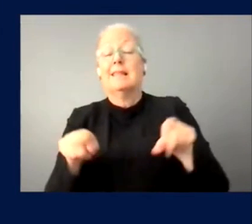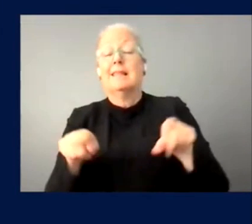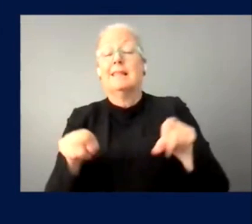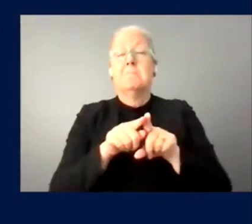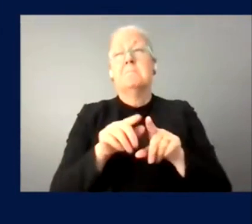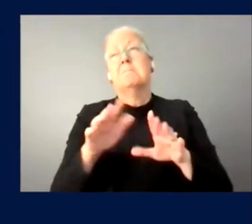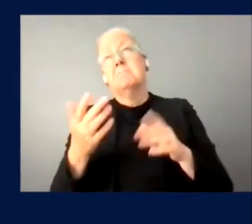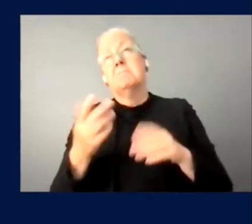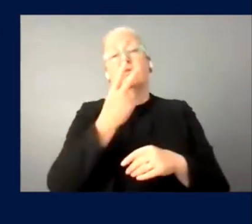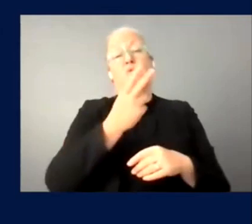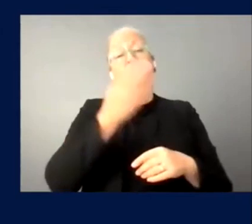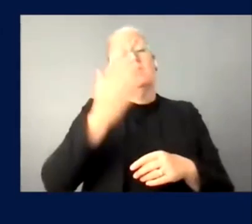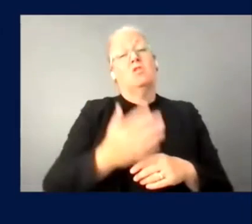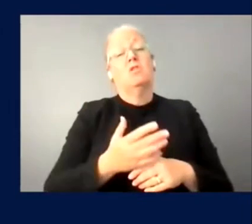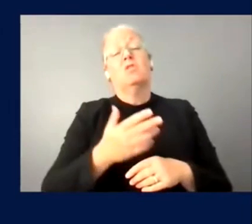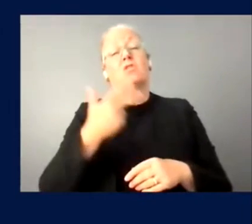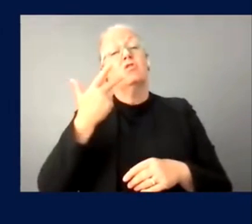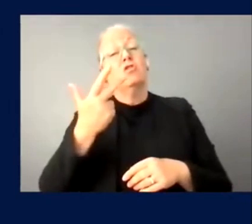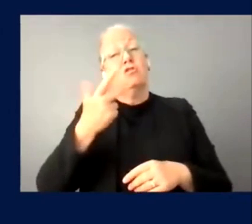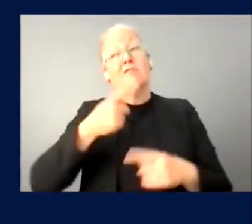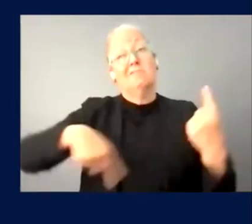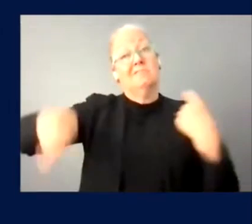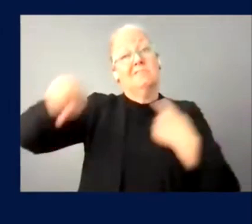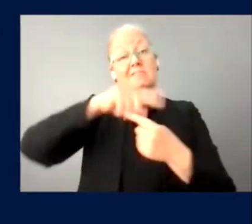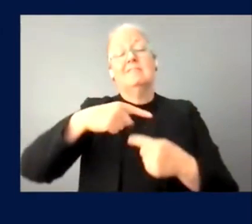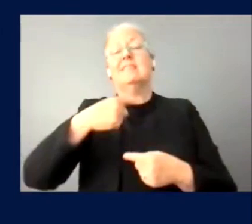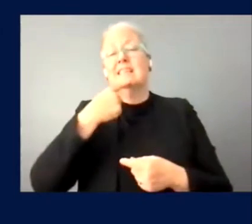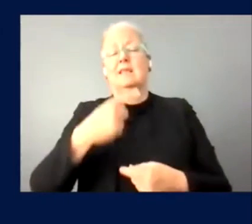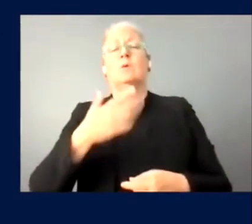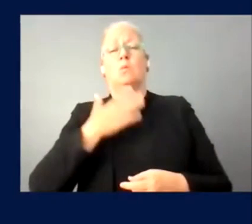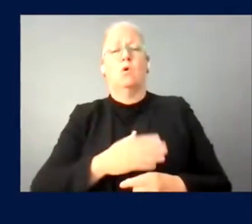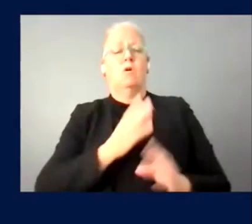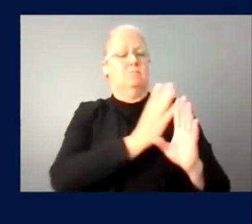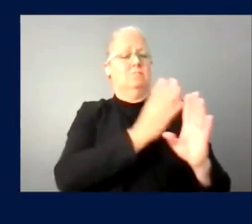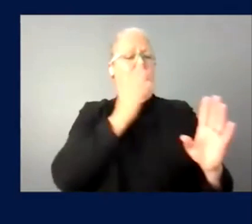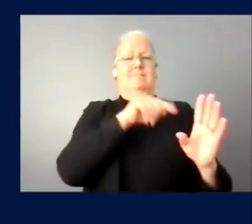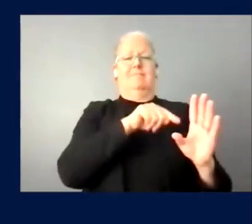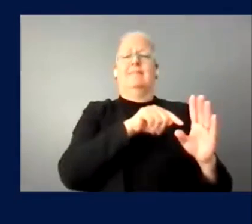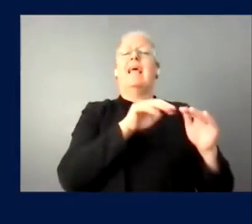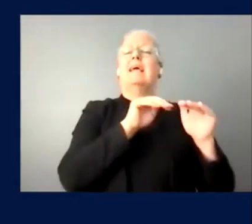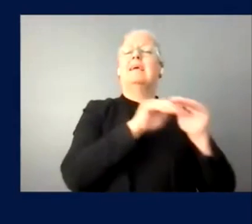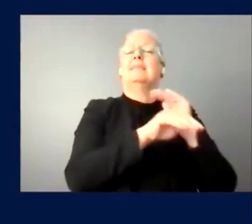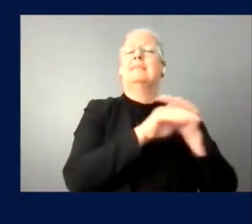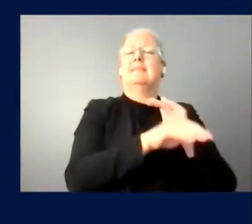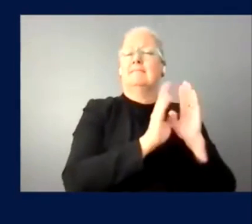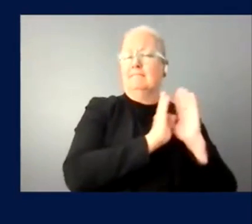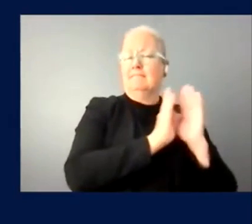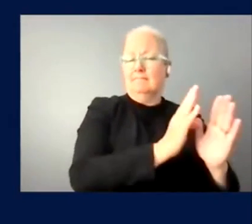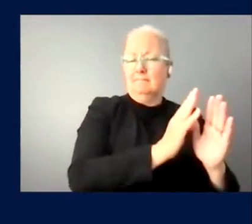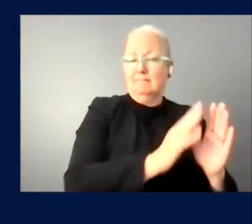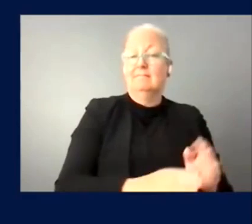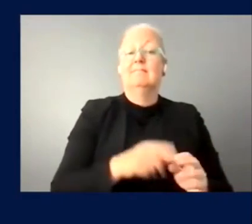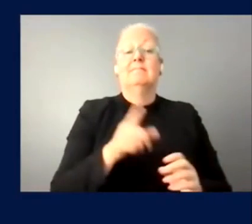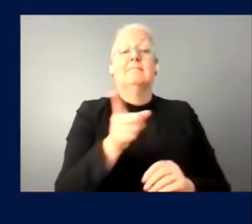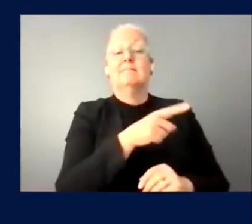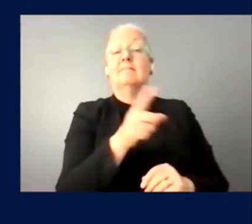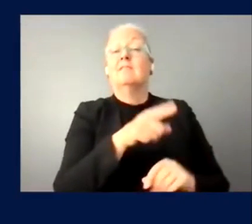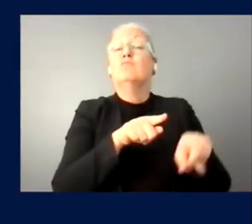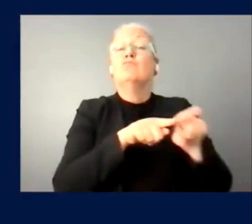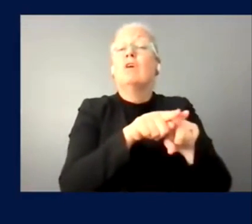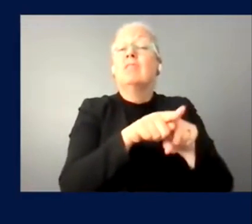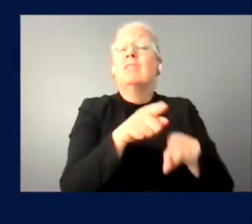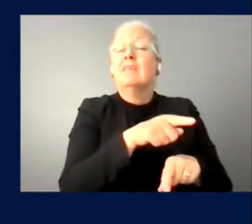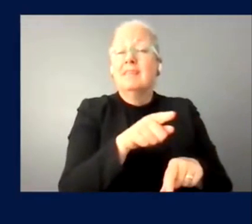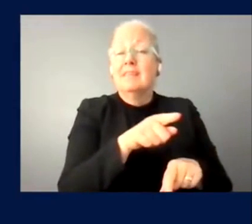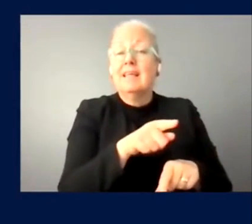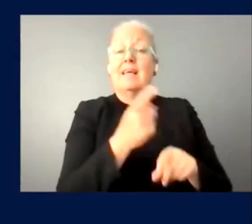they would use an accessible security queue. And for some people, like Yanis and Paul, this was to help avoid these queues and